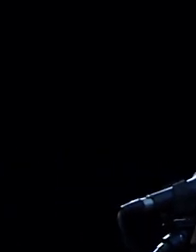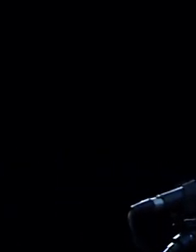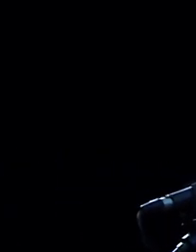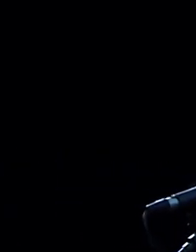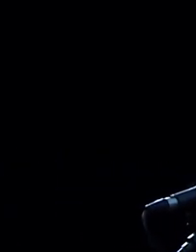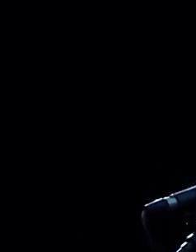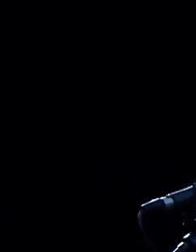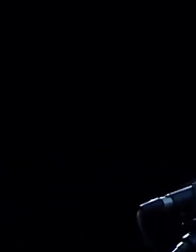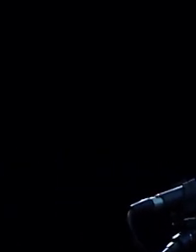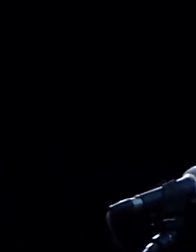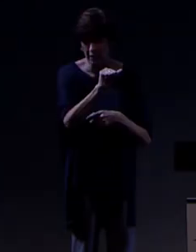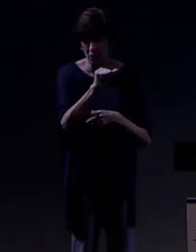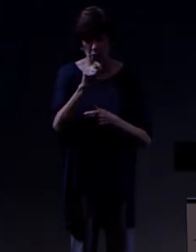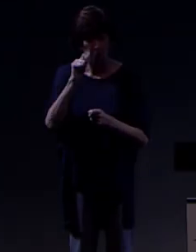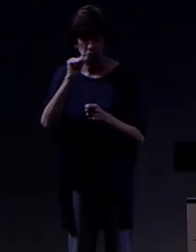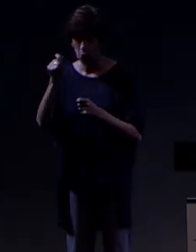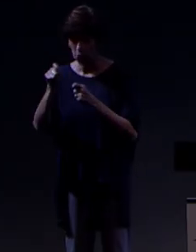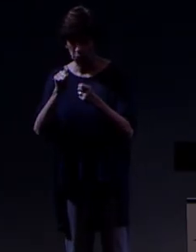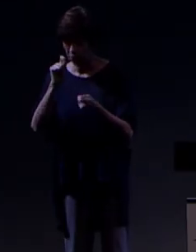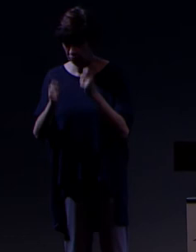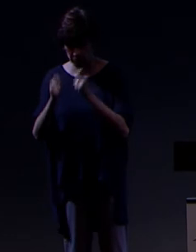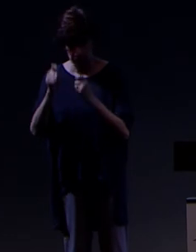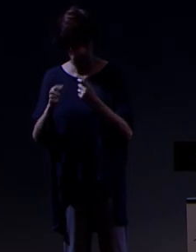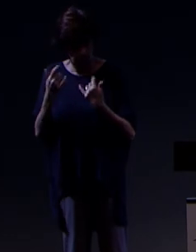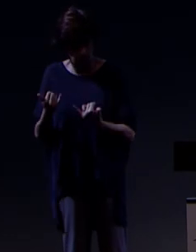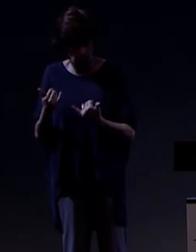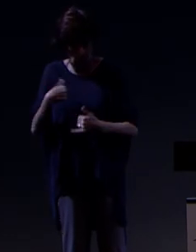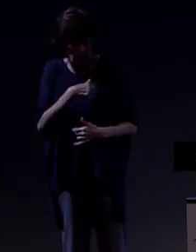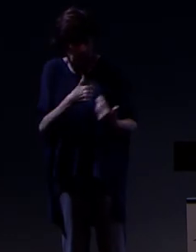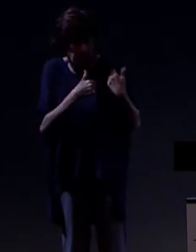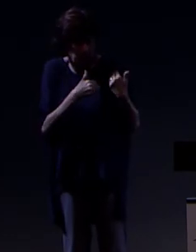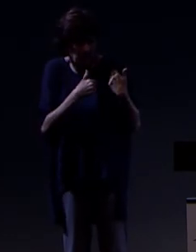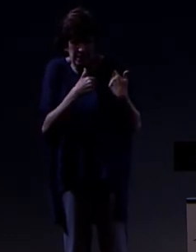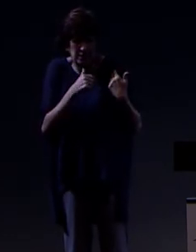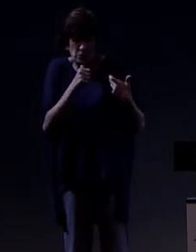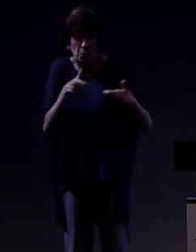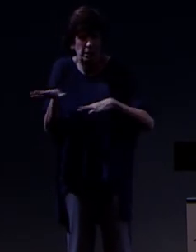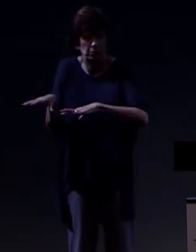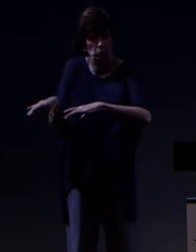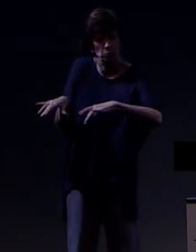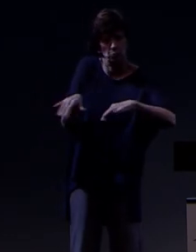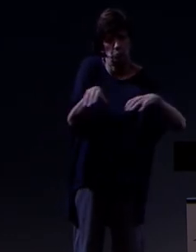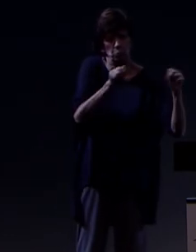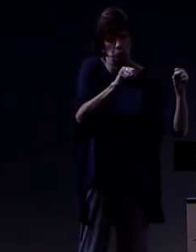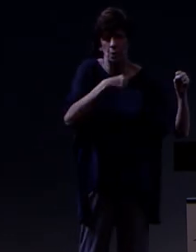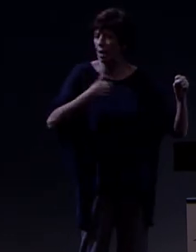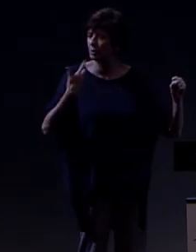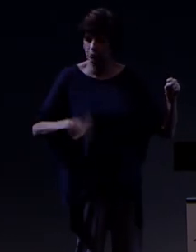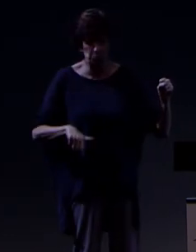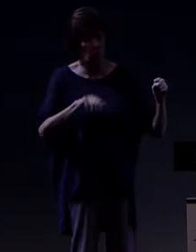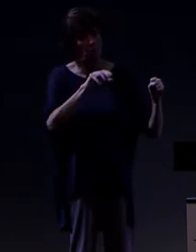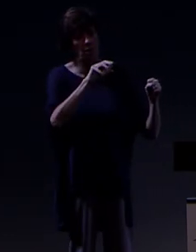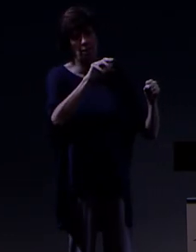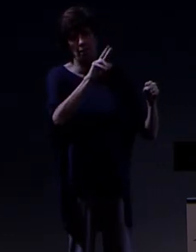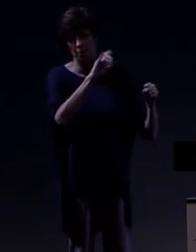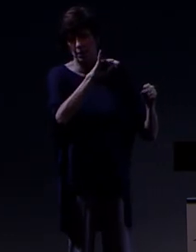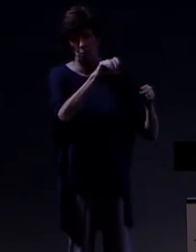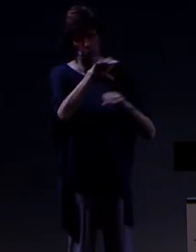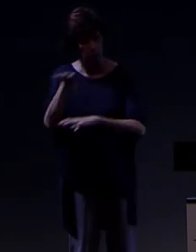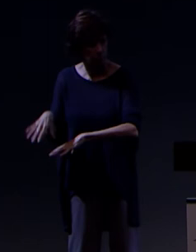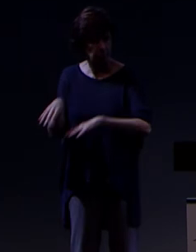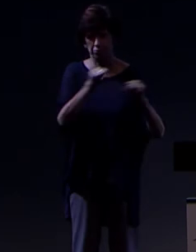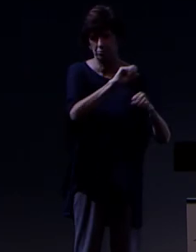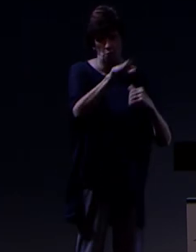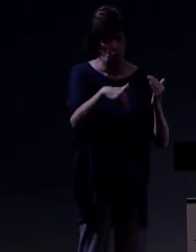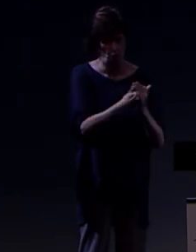as it is currently. And we have a responsibility to not let that happen, unless we wanted to. I personally don't. I'm going to close with what I